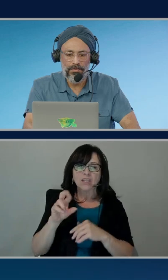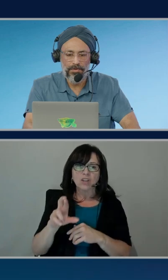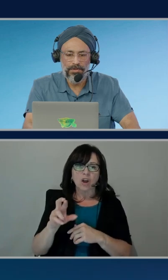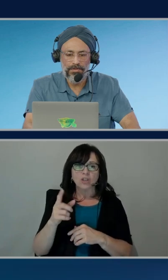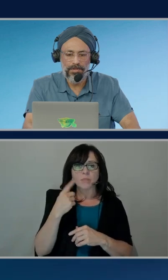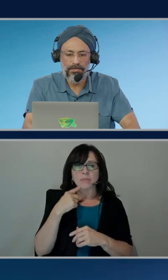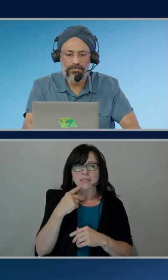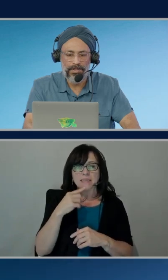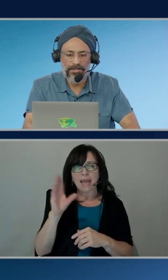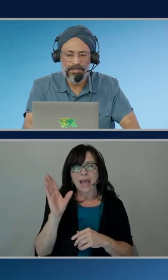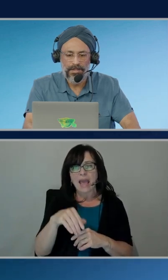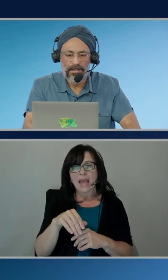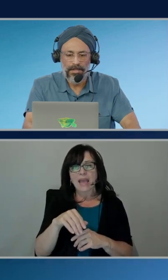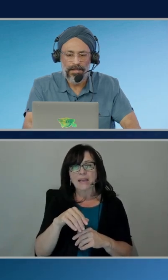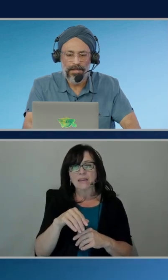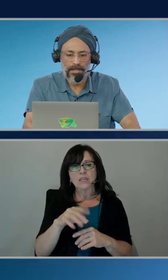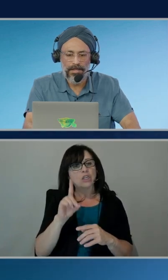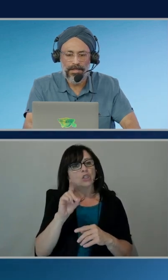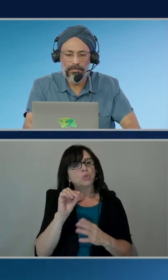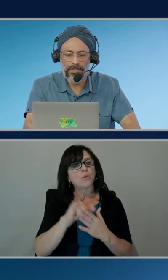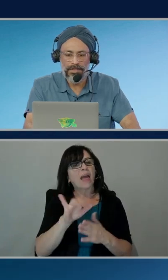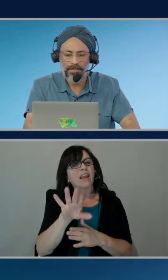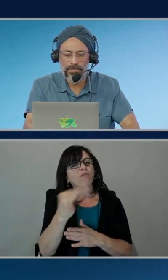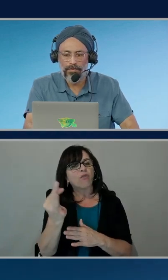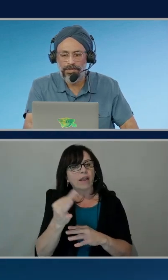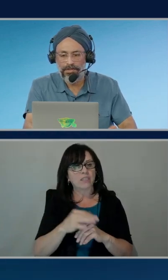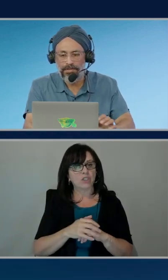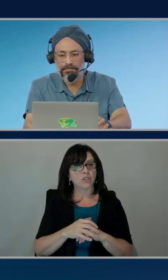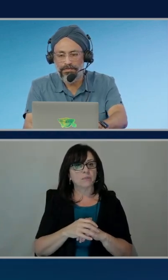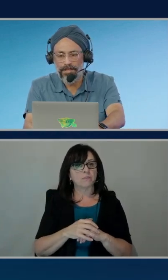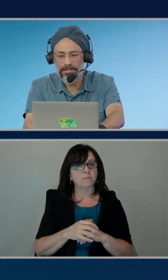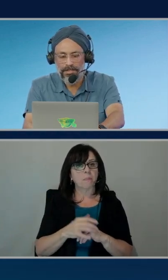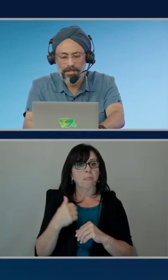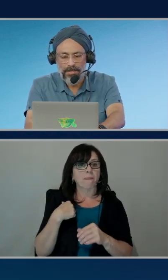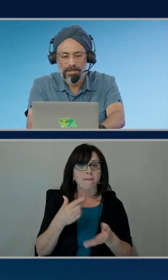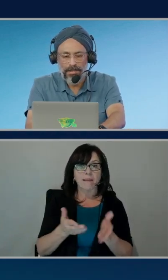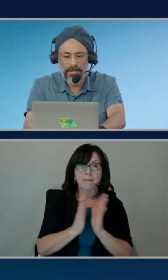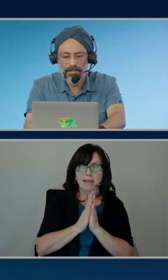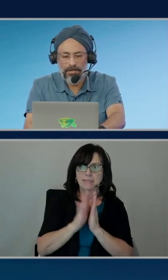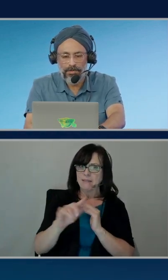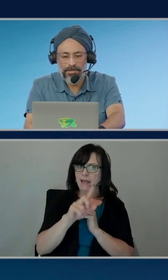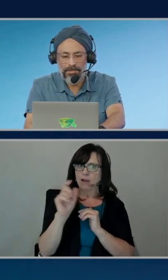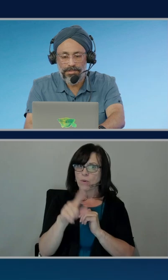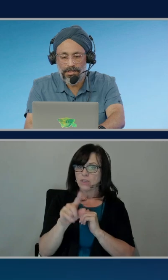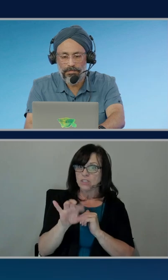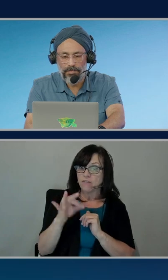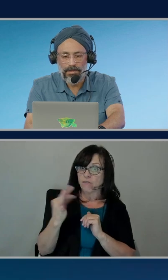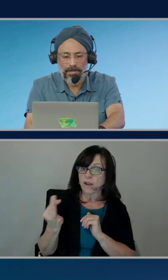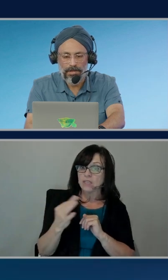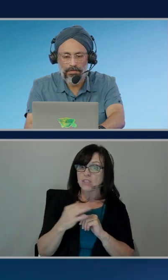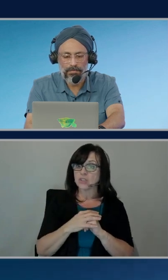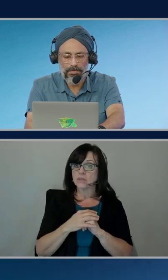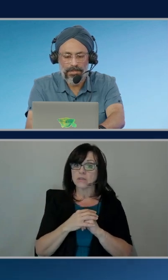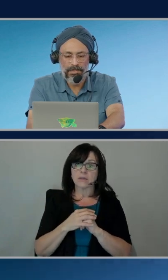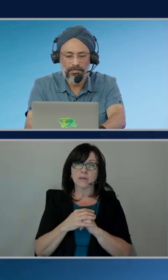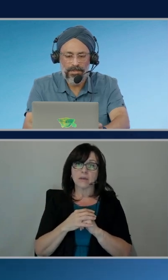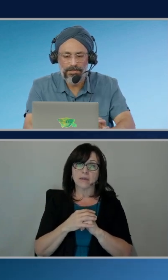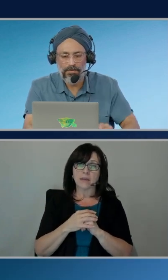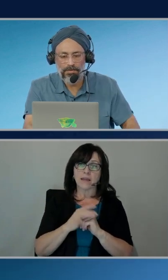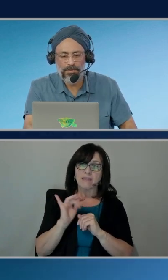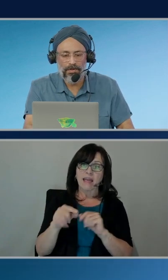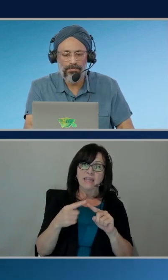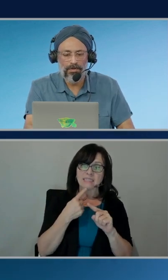now do this in French. And I'm asking this question in French. And the question is same, give